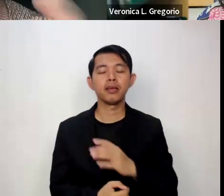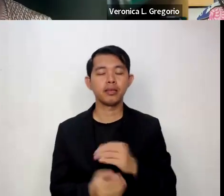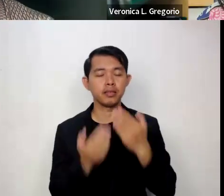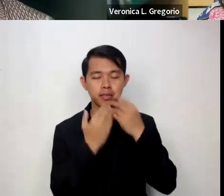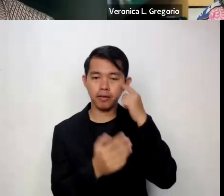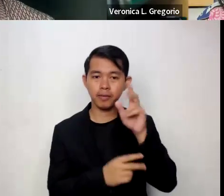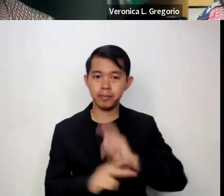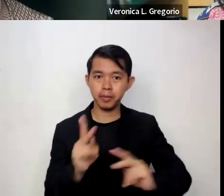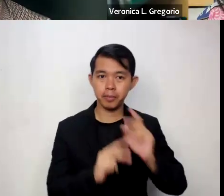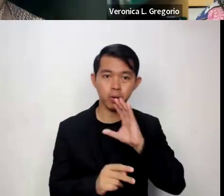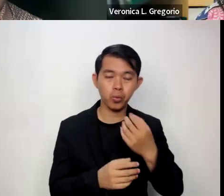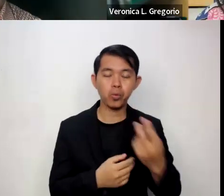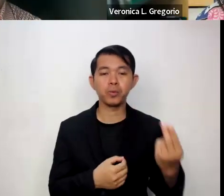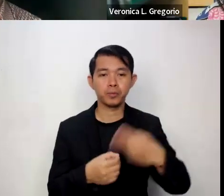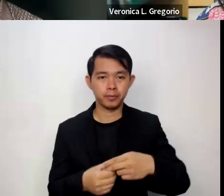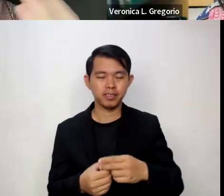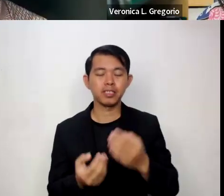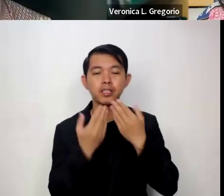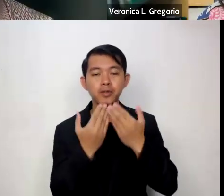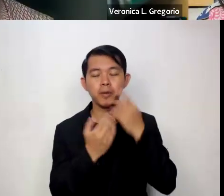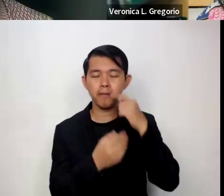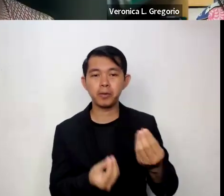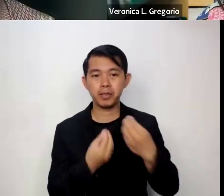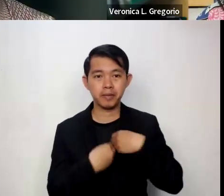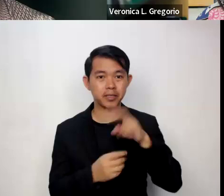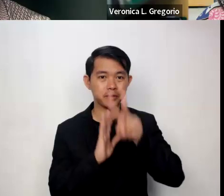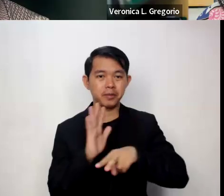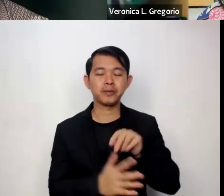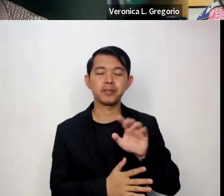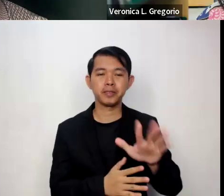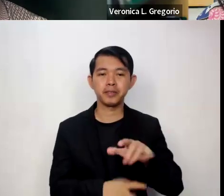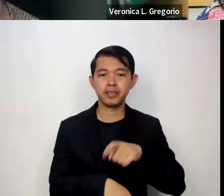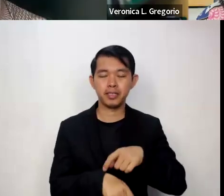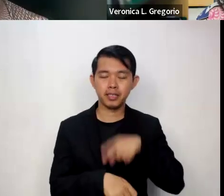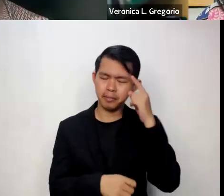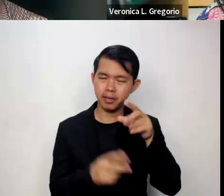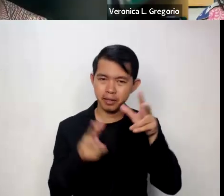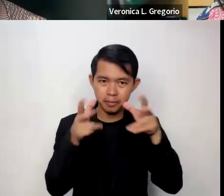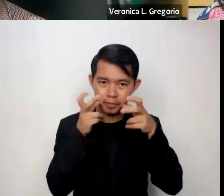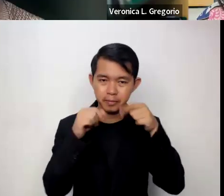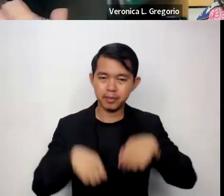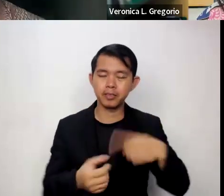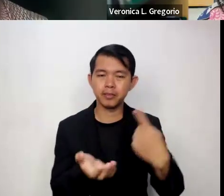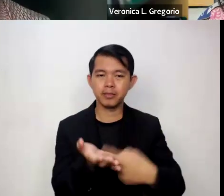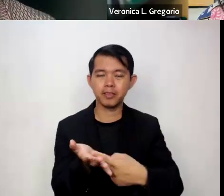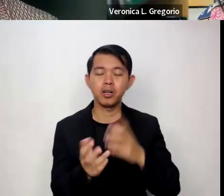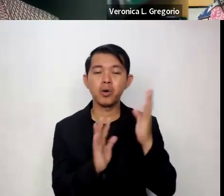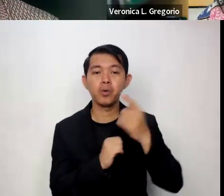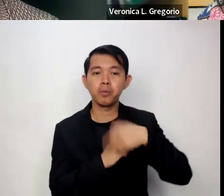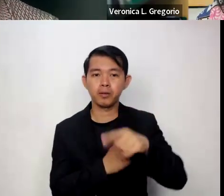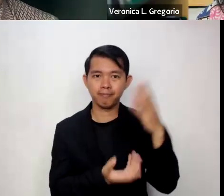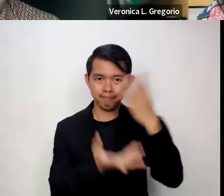and setting aside 2 hours of your life today, no, to listen to our scholarly discussion. Sana may natutunan kayo at sana may mga tanong